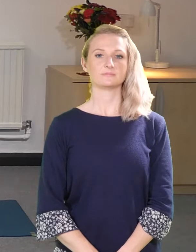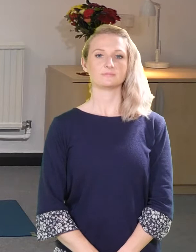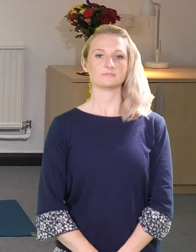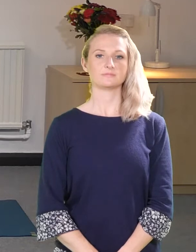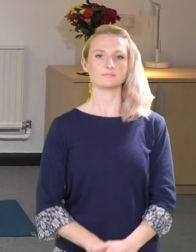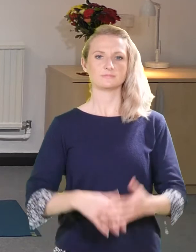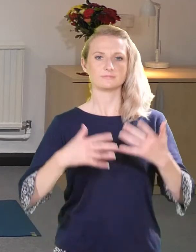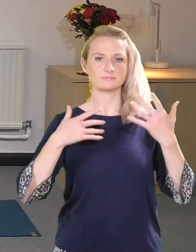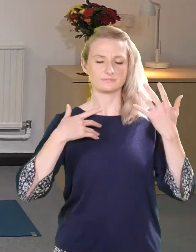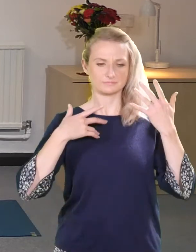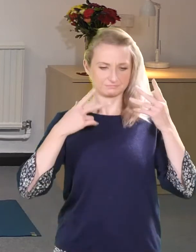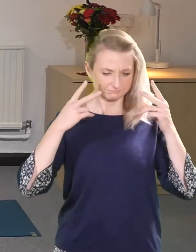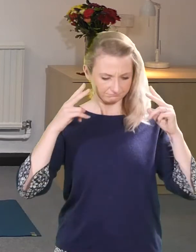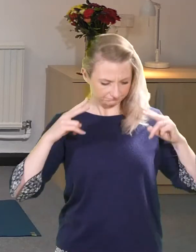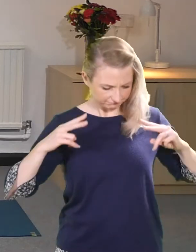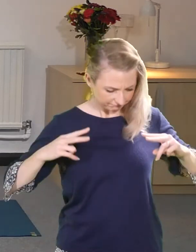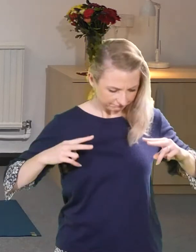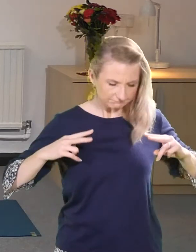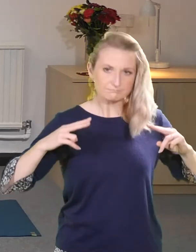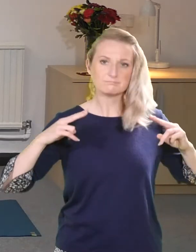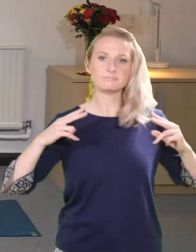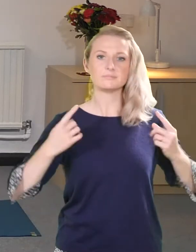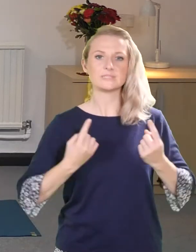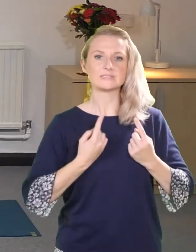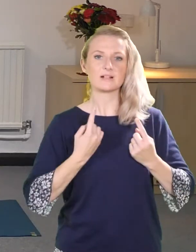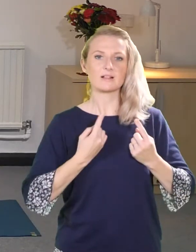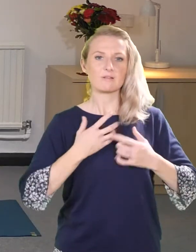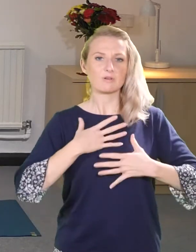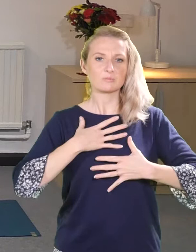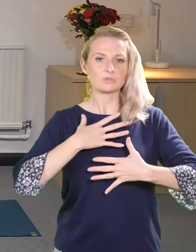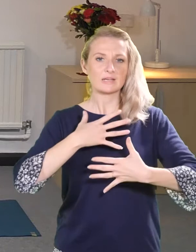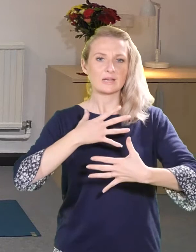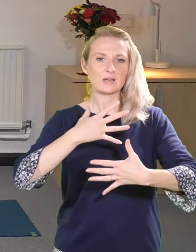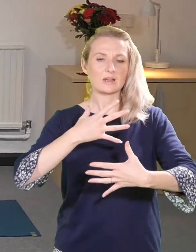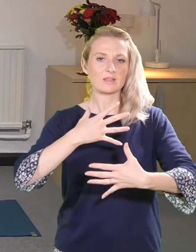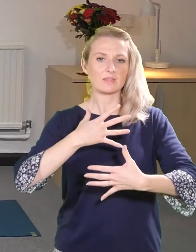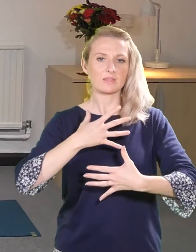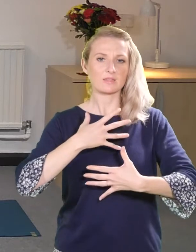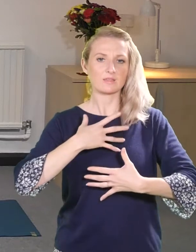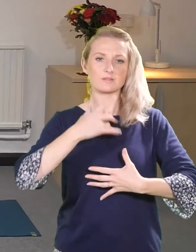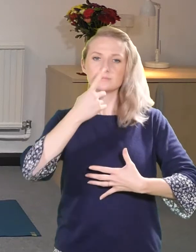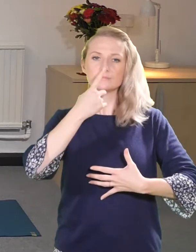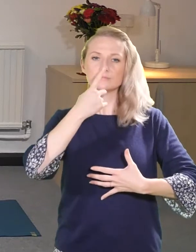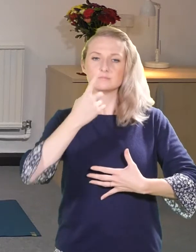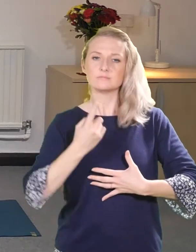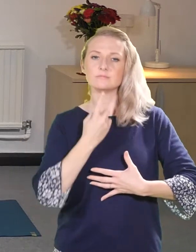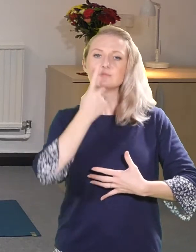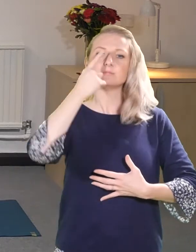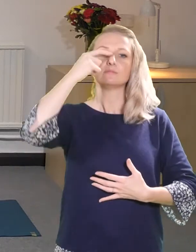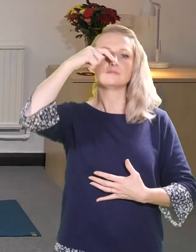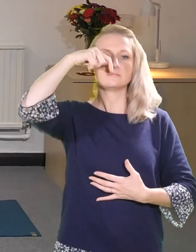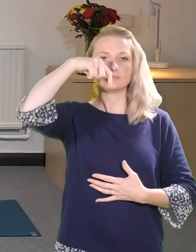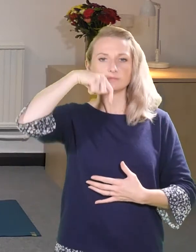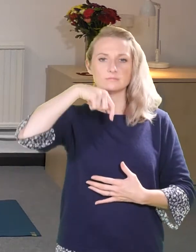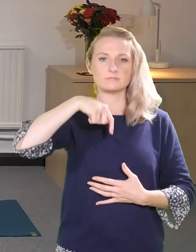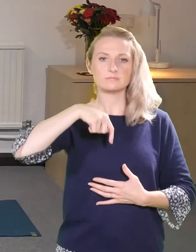Notice your breath. Notice the breath moving in and out through the nostrils, or